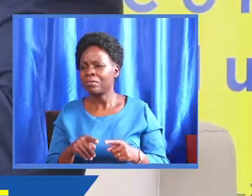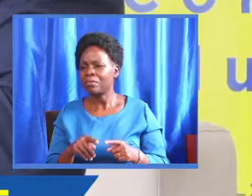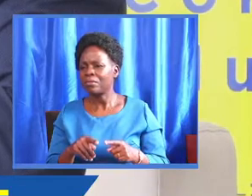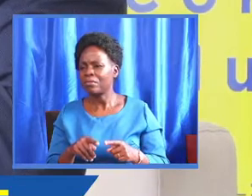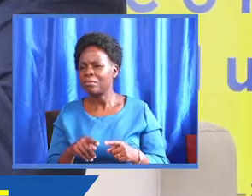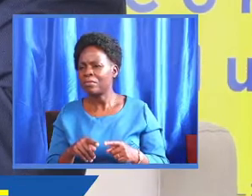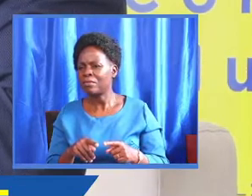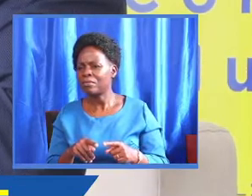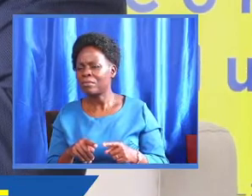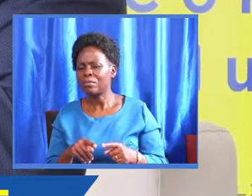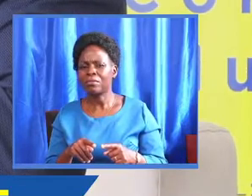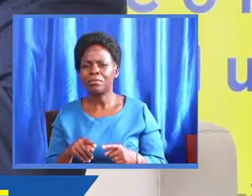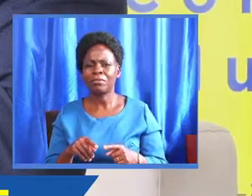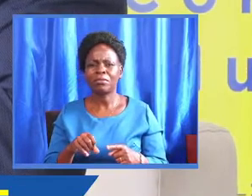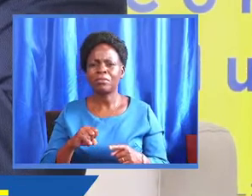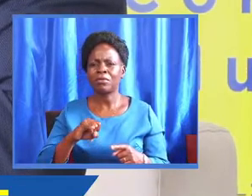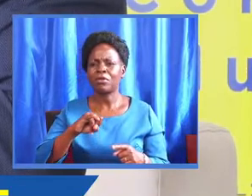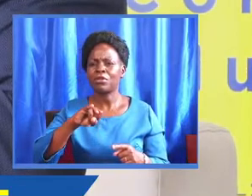Judy, why?